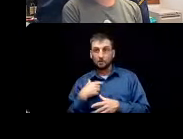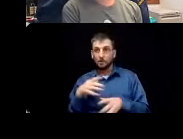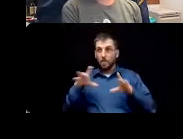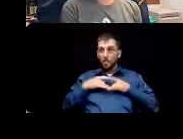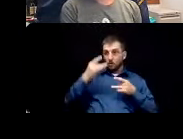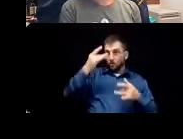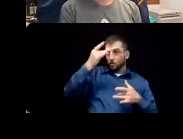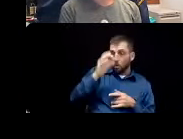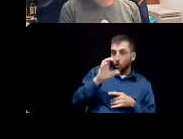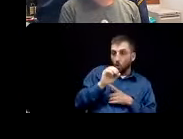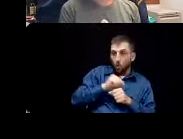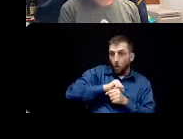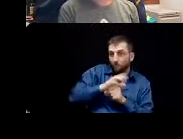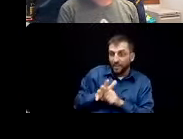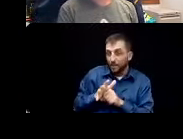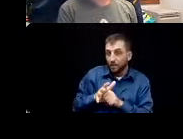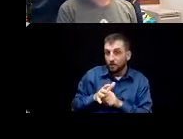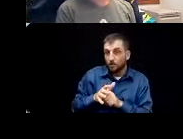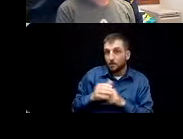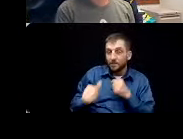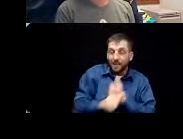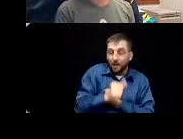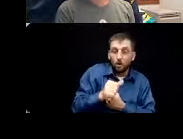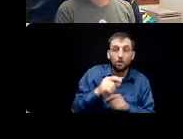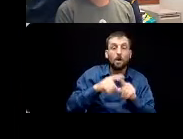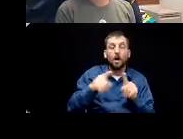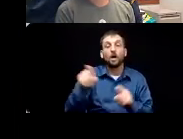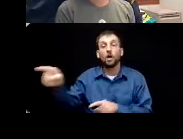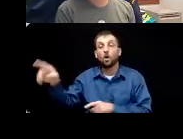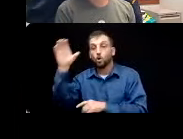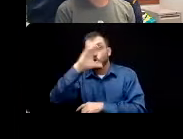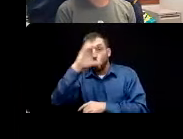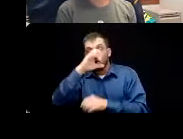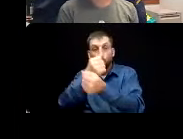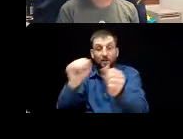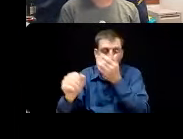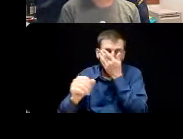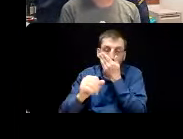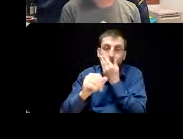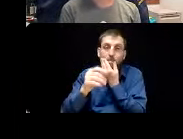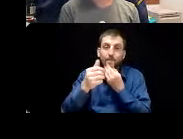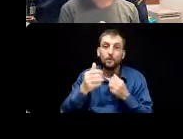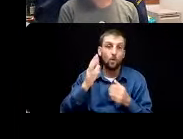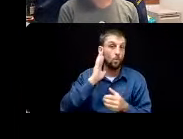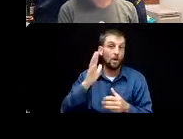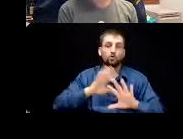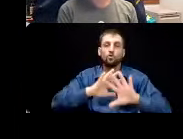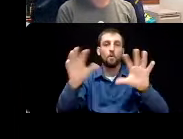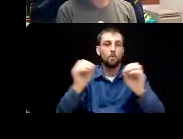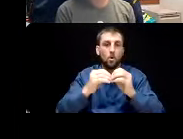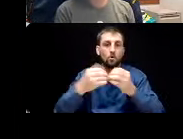surge. Because if you get into a search and rescue situation, most social distancing will go out the window.